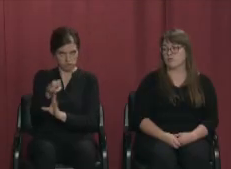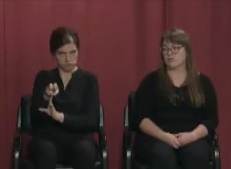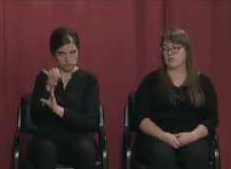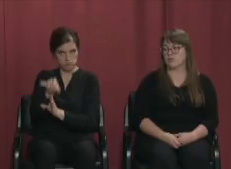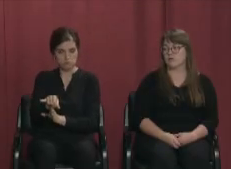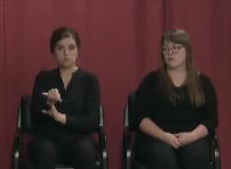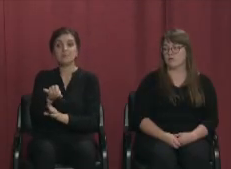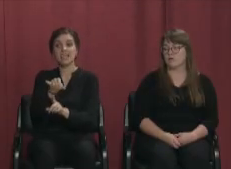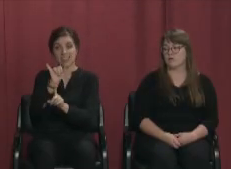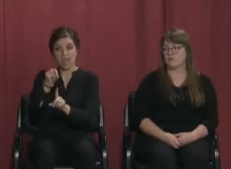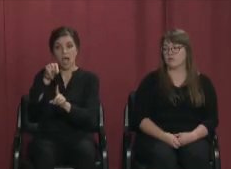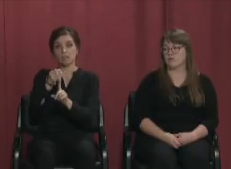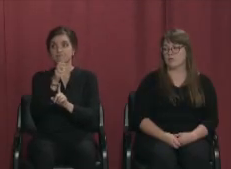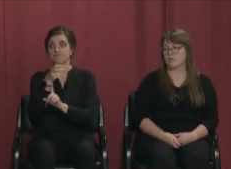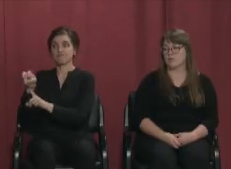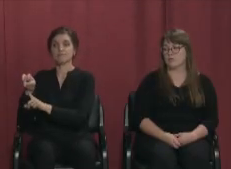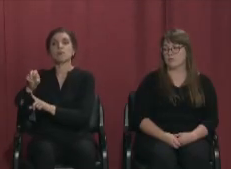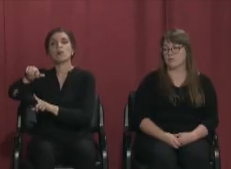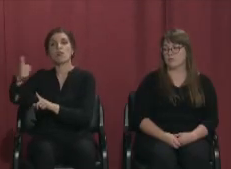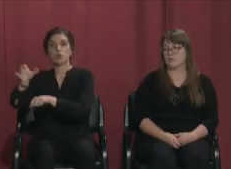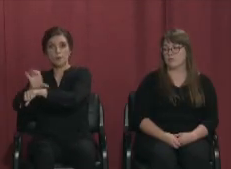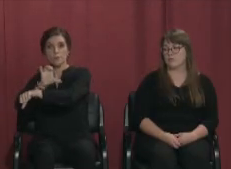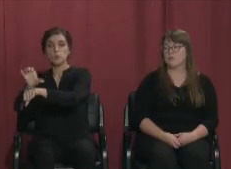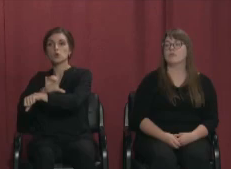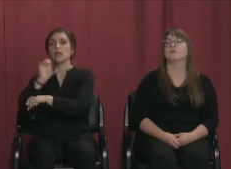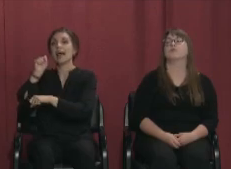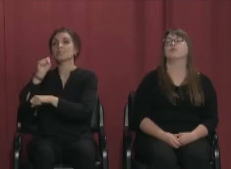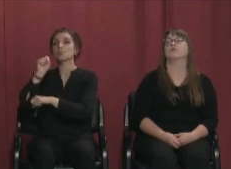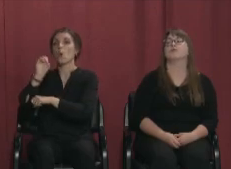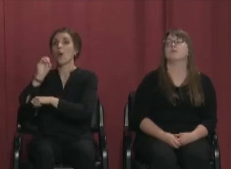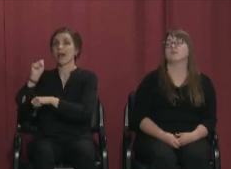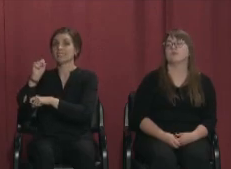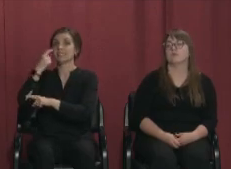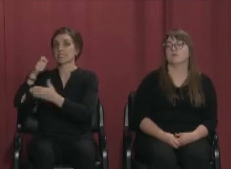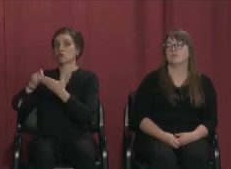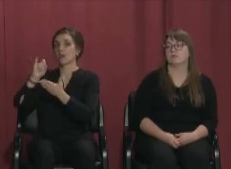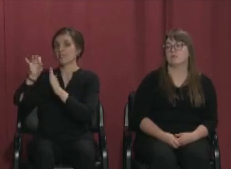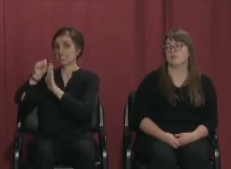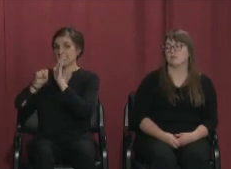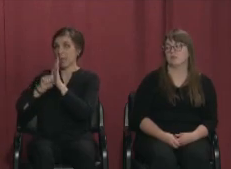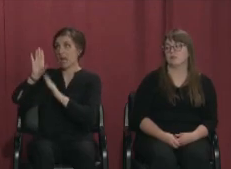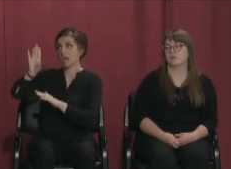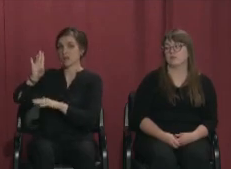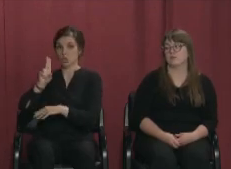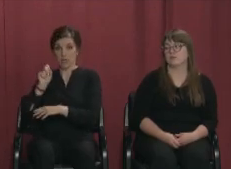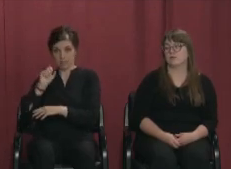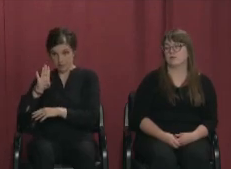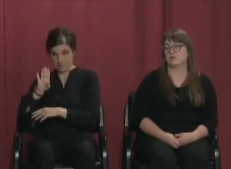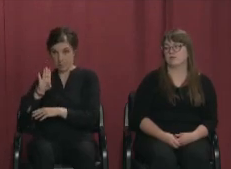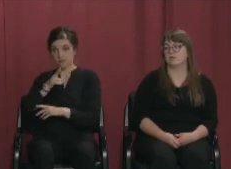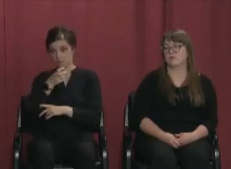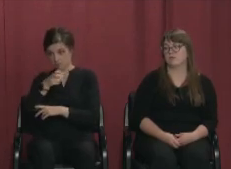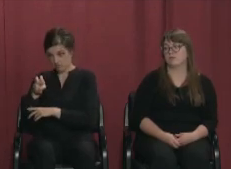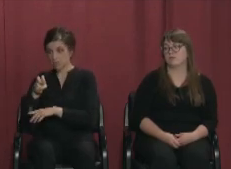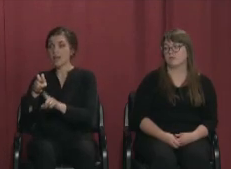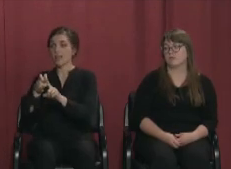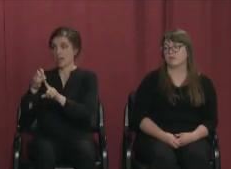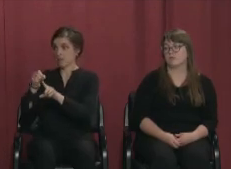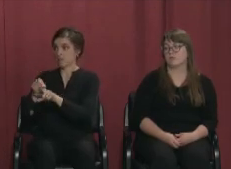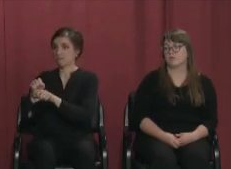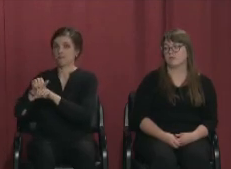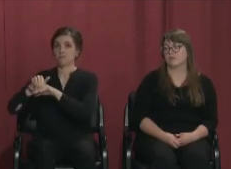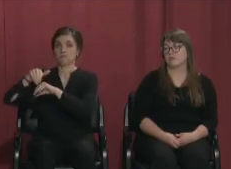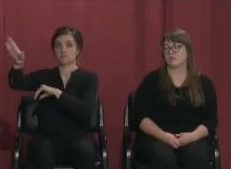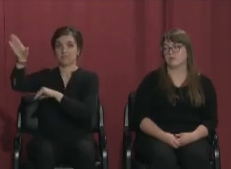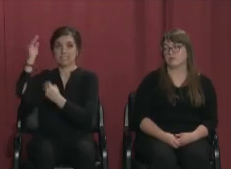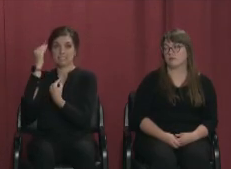which it's the SOS computer, the Secretary of State computer. That gets that thumb drive, and then we transmit that data up there. There is